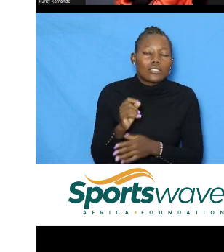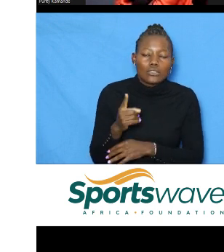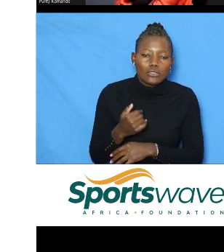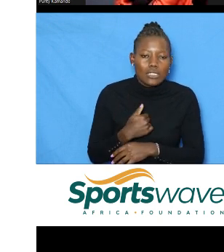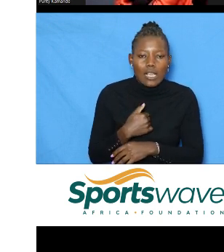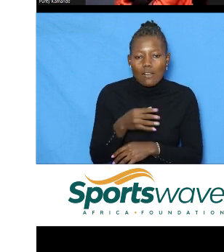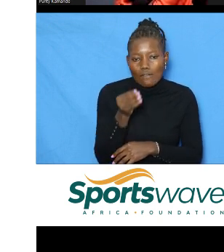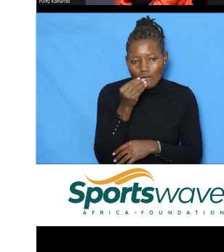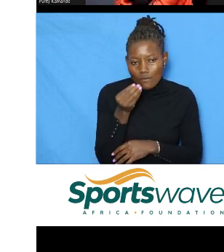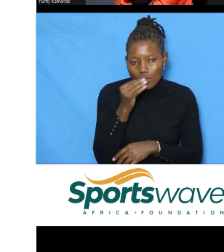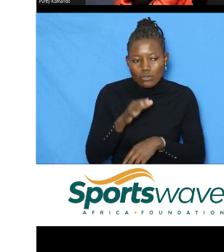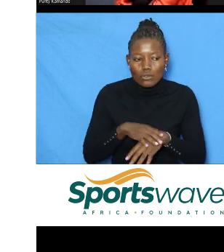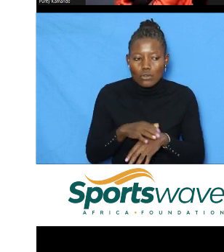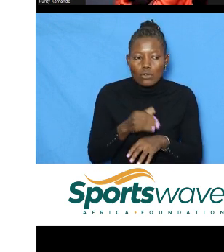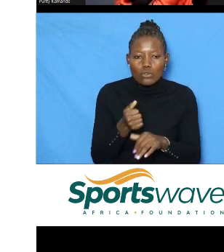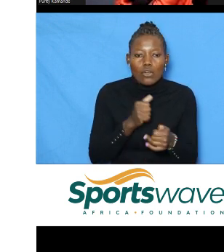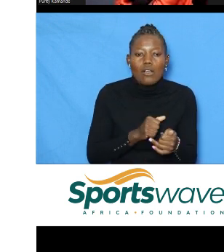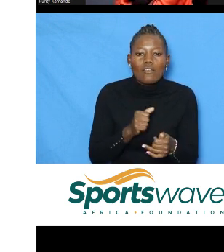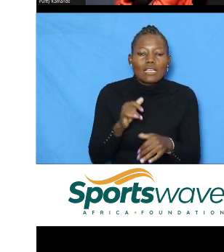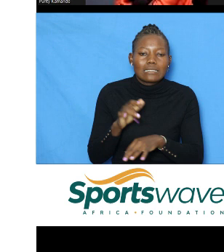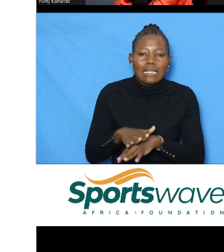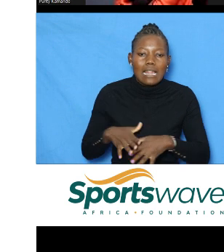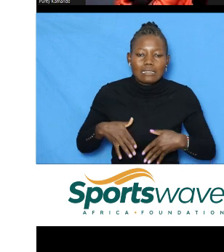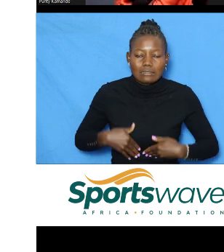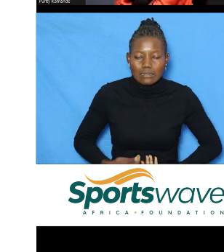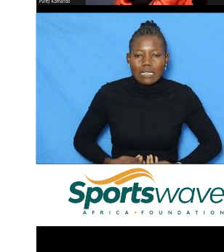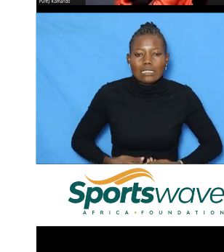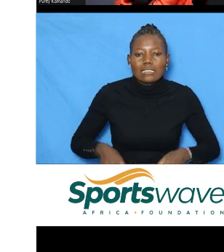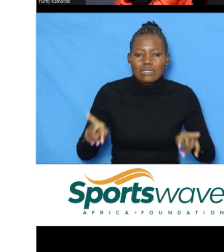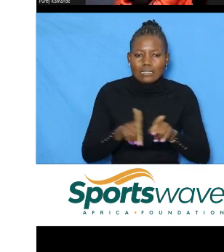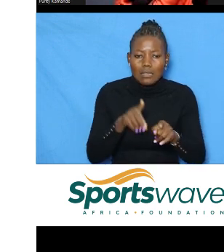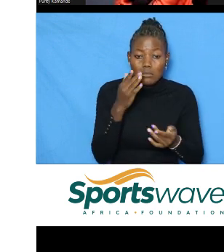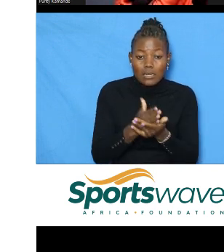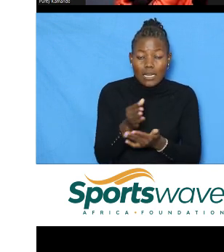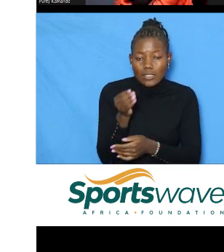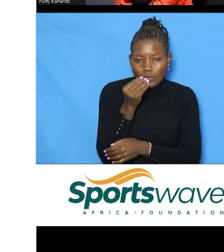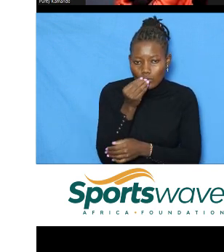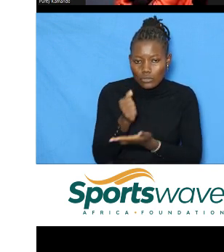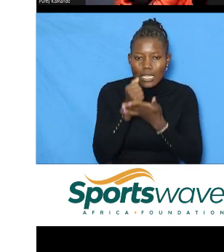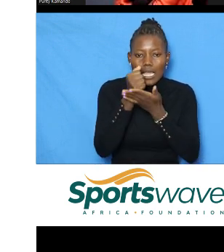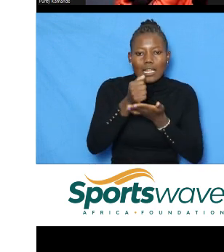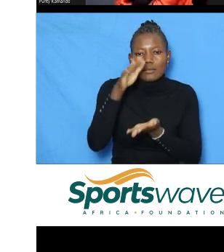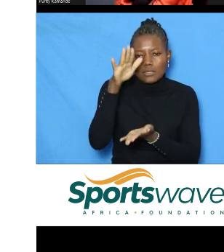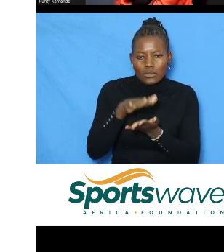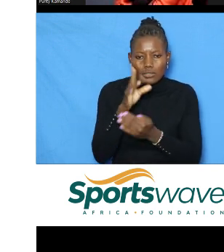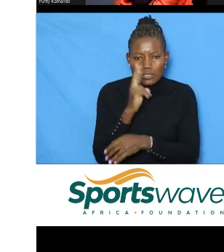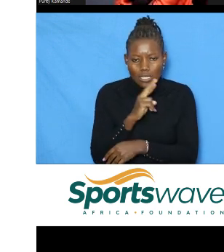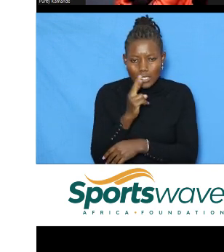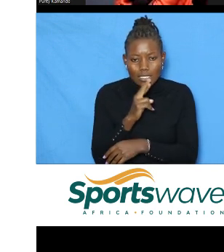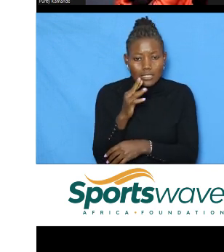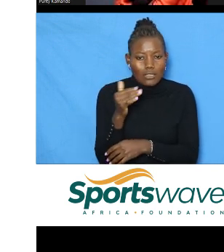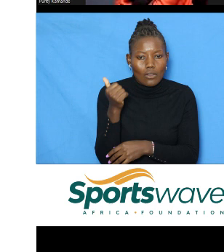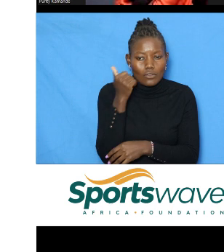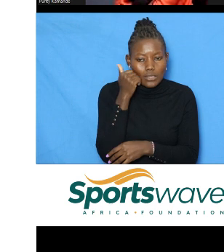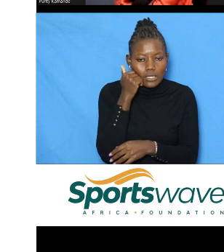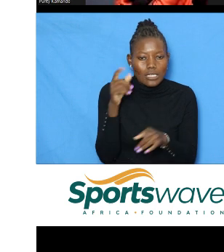able to avoid the early onset of fatigue. Also, the right nutrition helps to reduce the risk of disease and